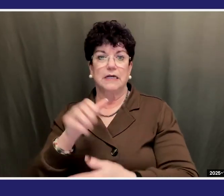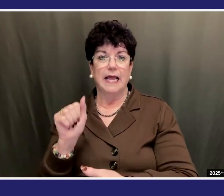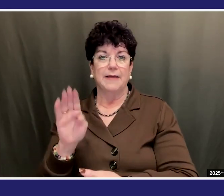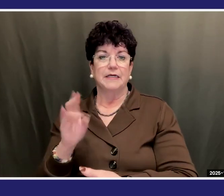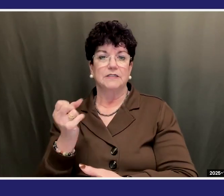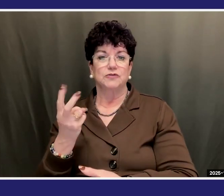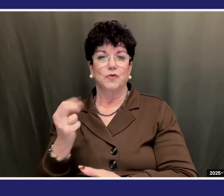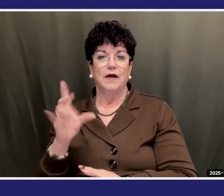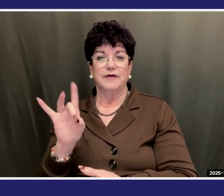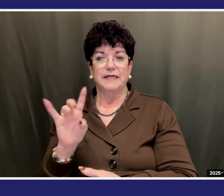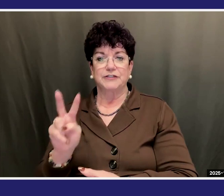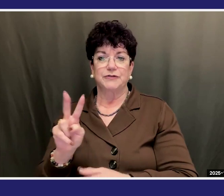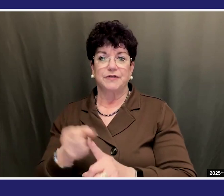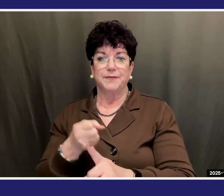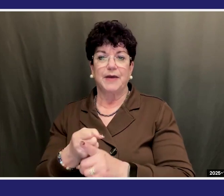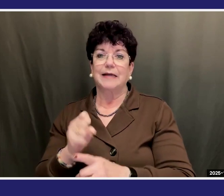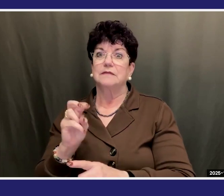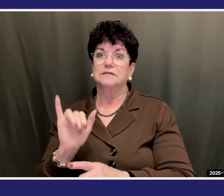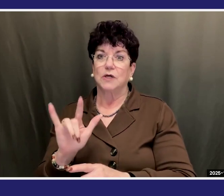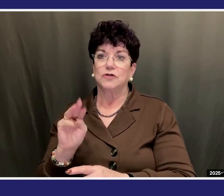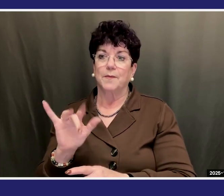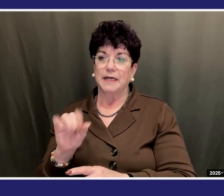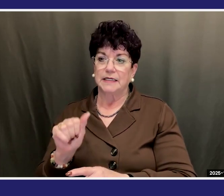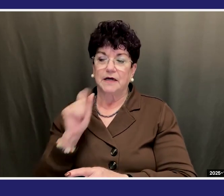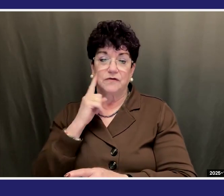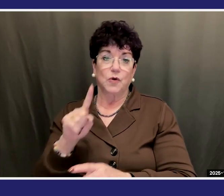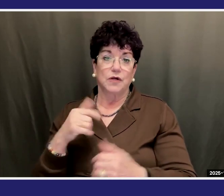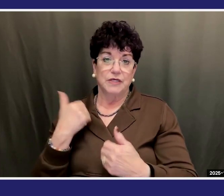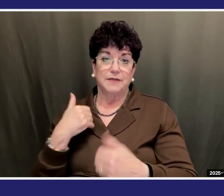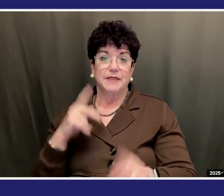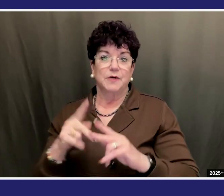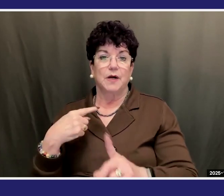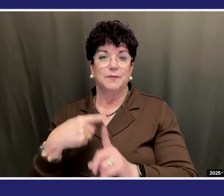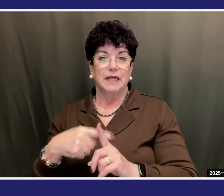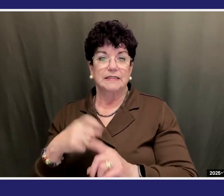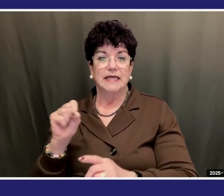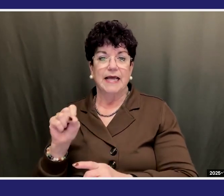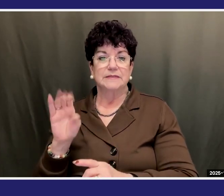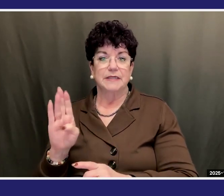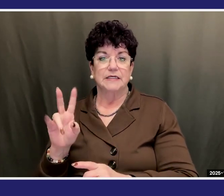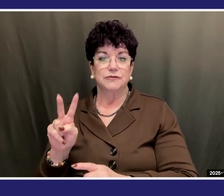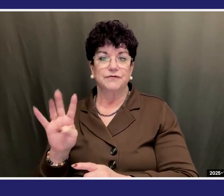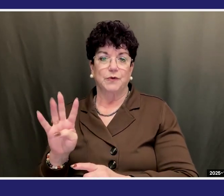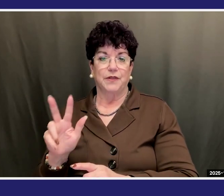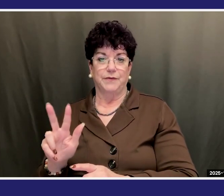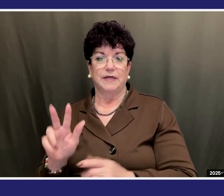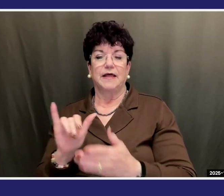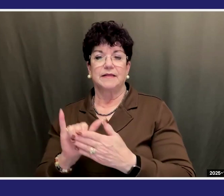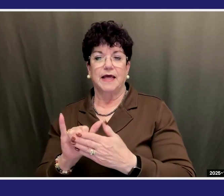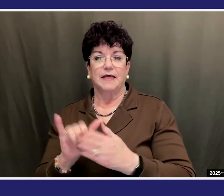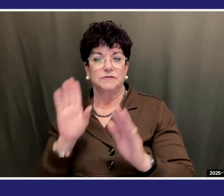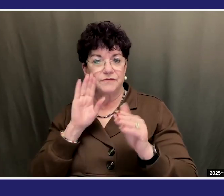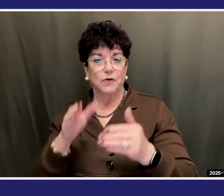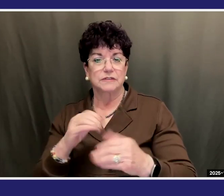1282, which is the impact of social media on youth, and as well as the recently passed SB 243, which is intended to